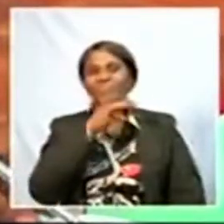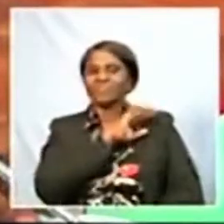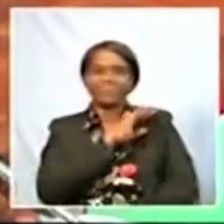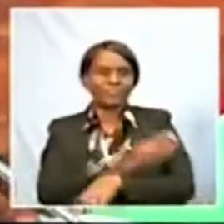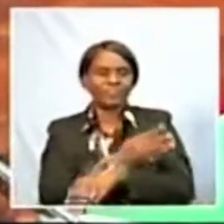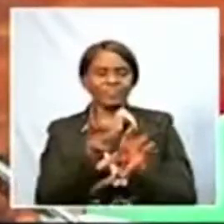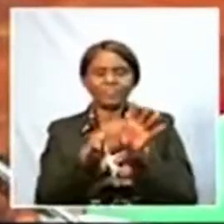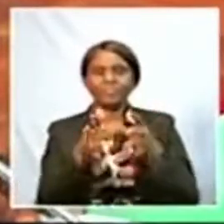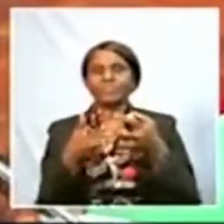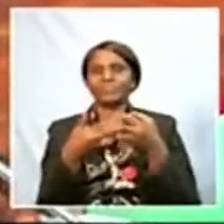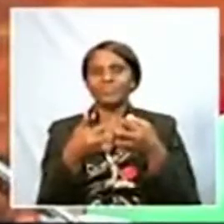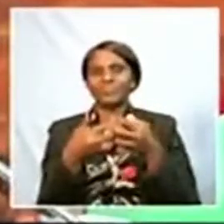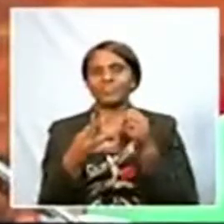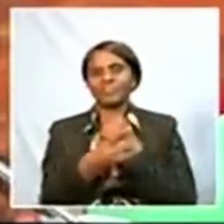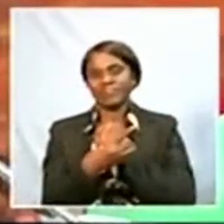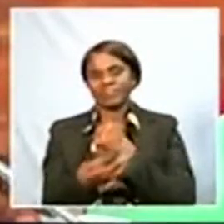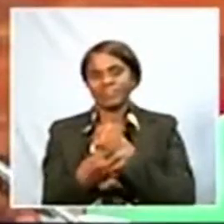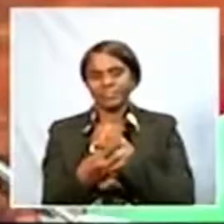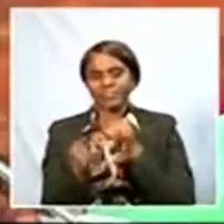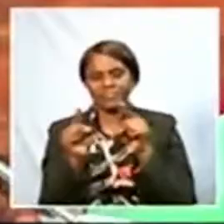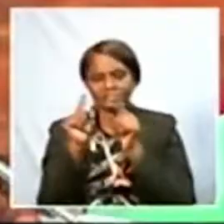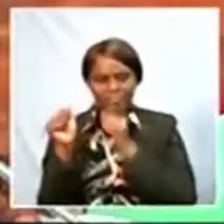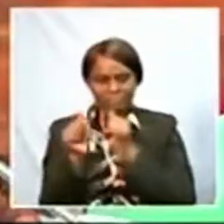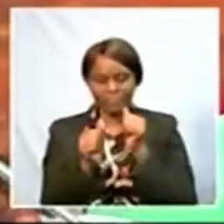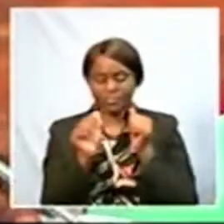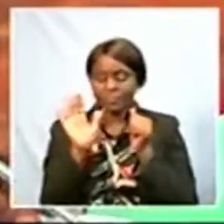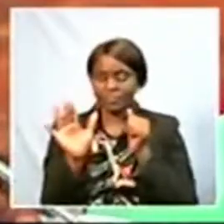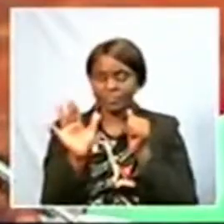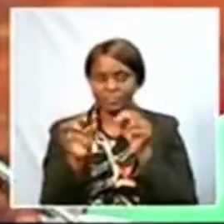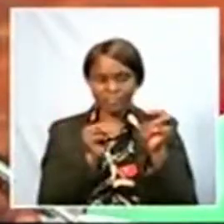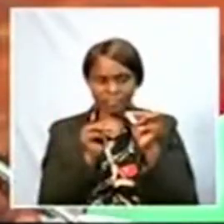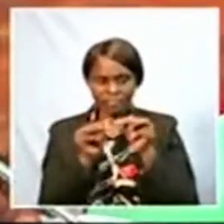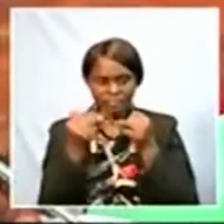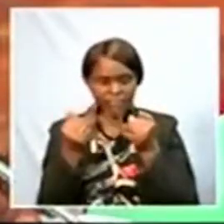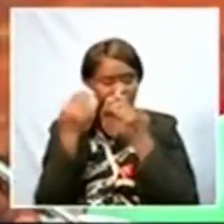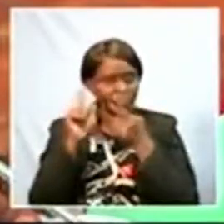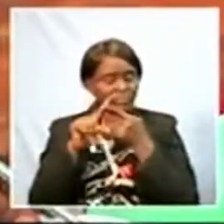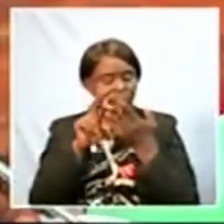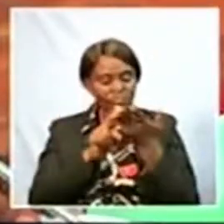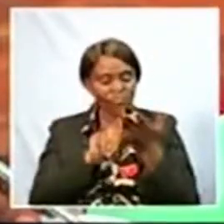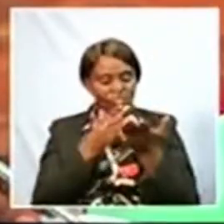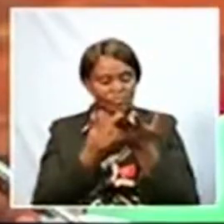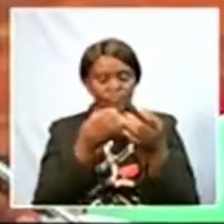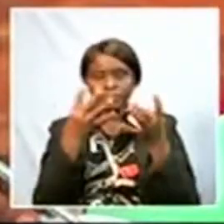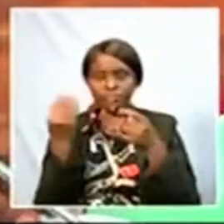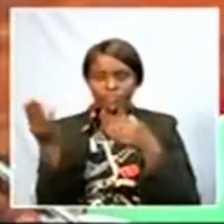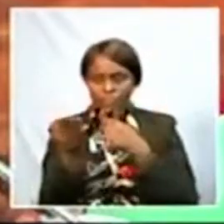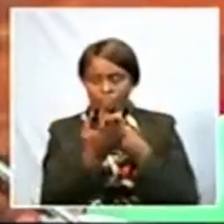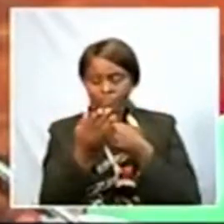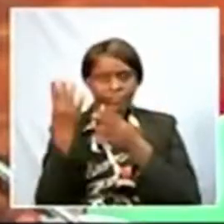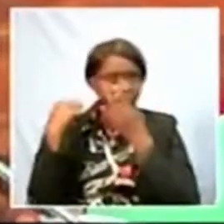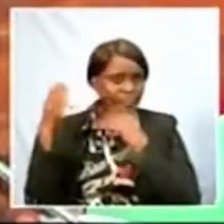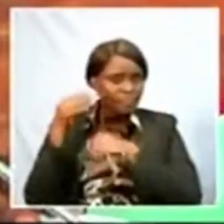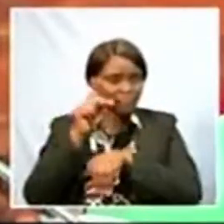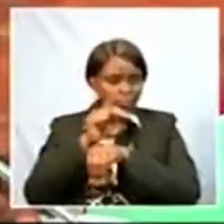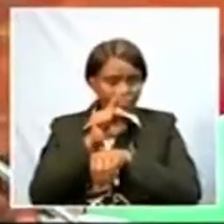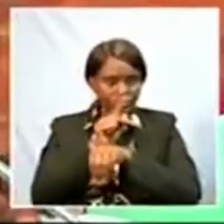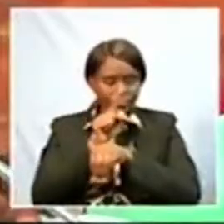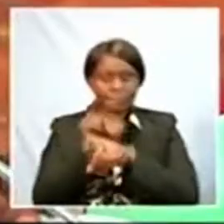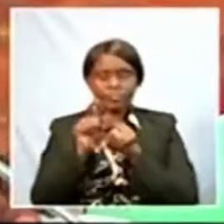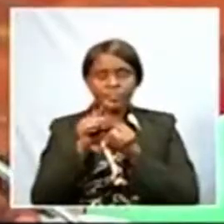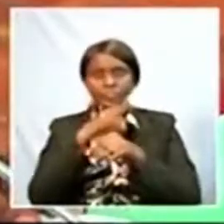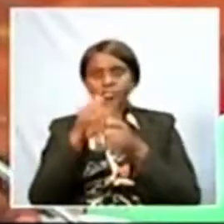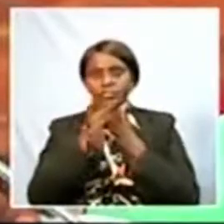in the engineering department. Action taken. Management wishes to report that the majority of the outstanding projects have